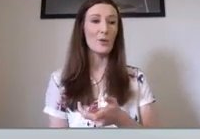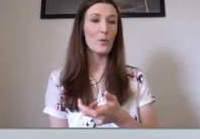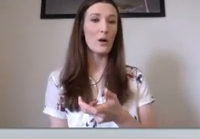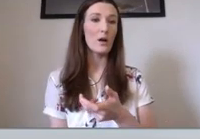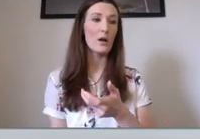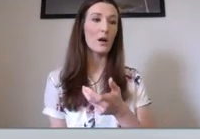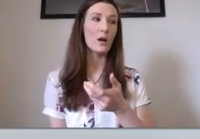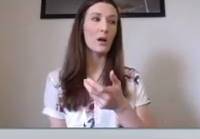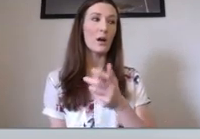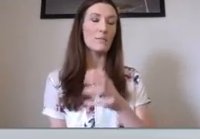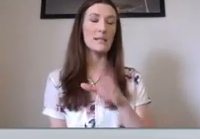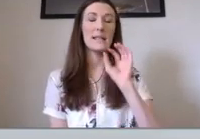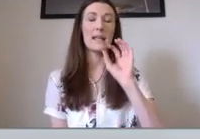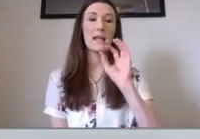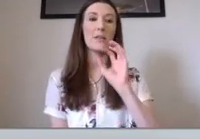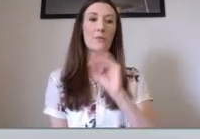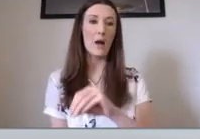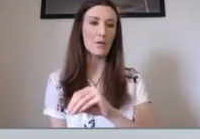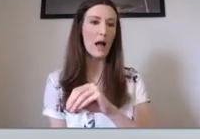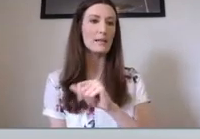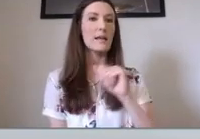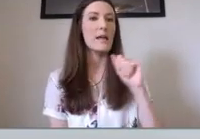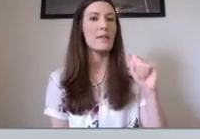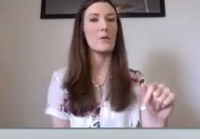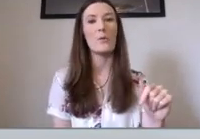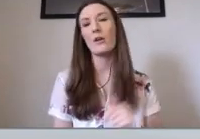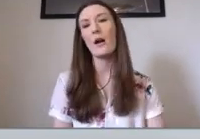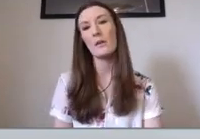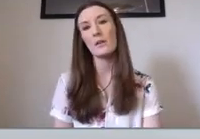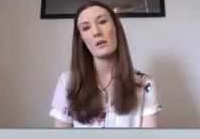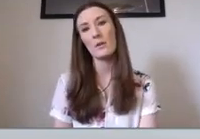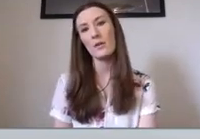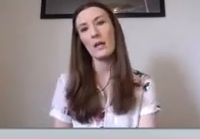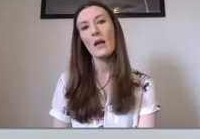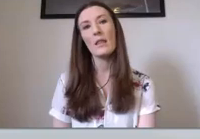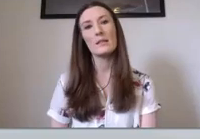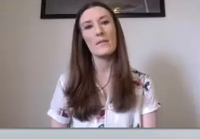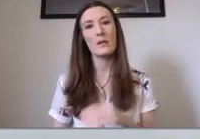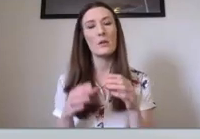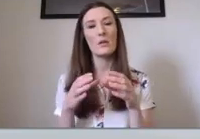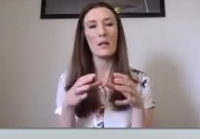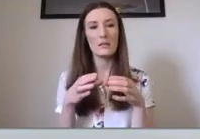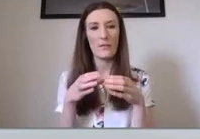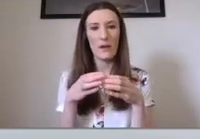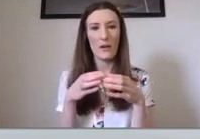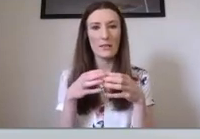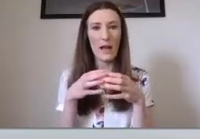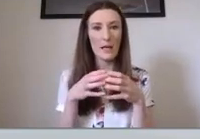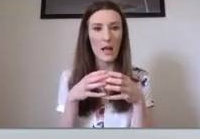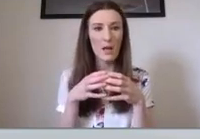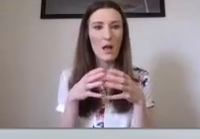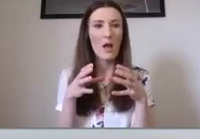As you come to see throughout class and then when you're out in the community, the deaf community is a